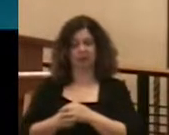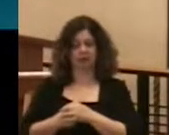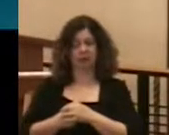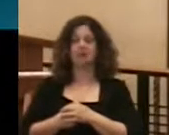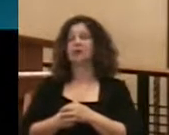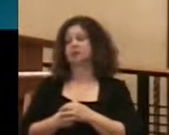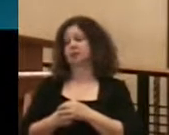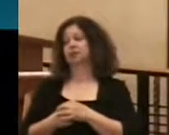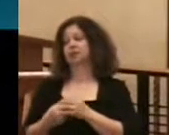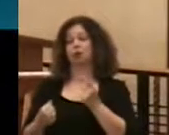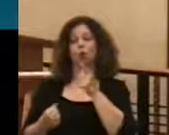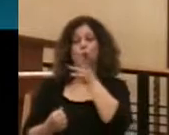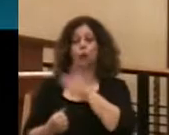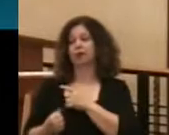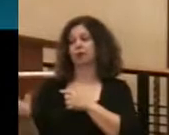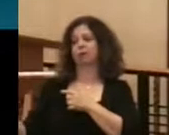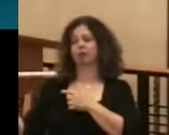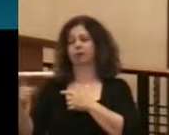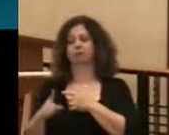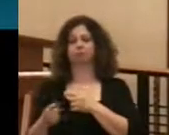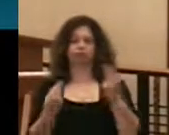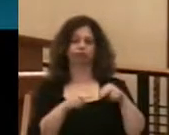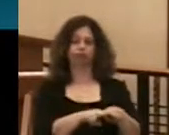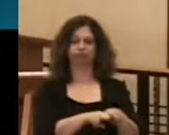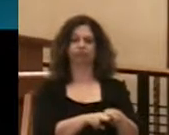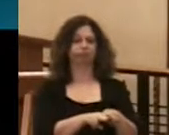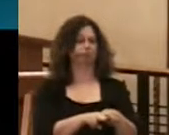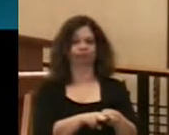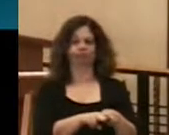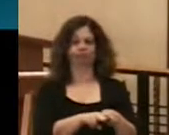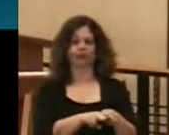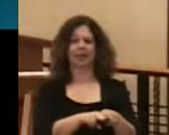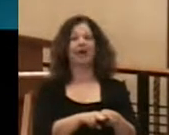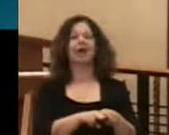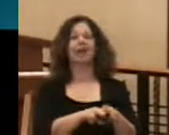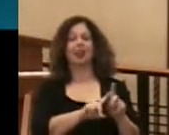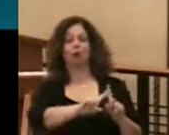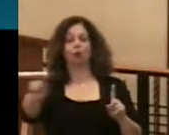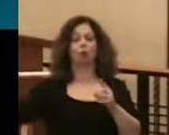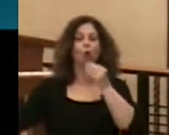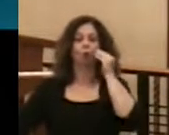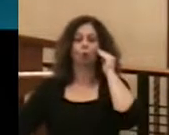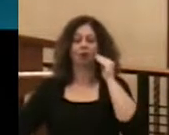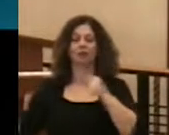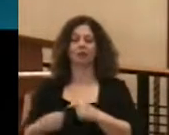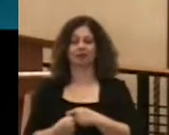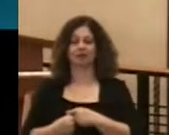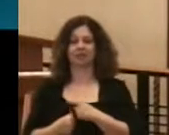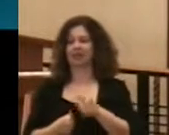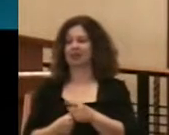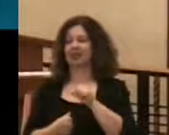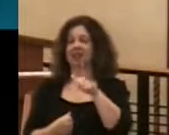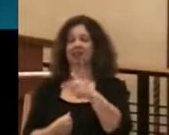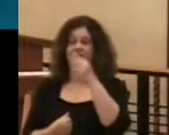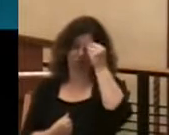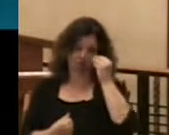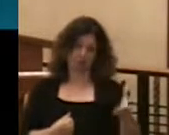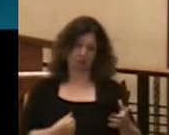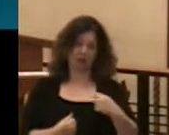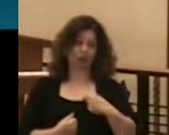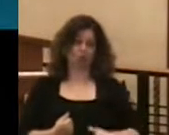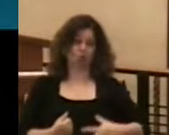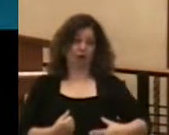house. The woman conceived, and she sent and told David, "I am pregnant."